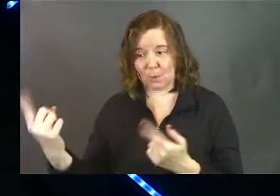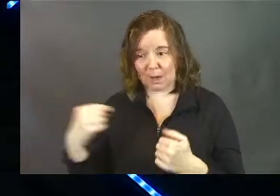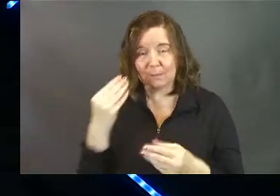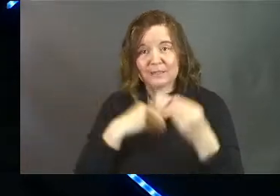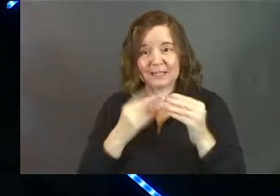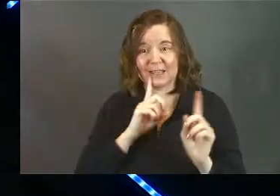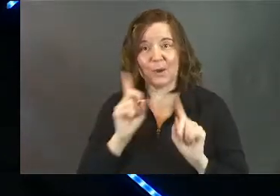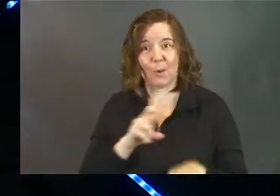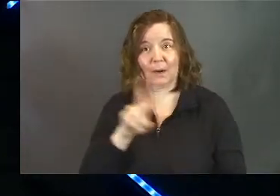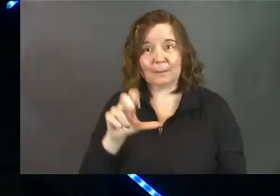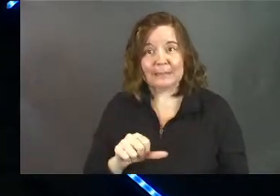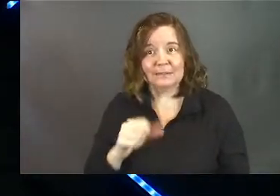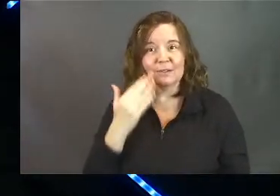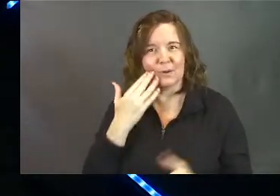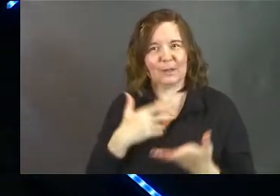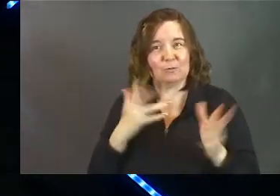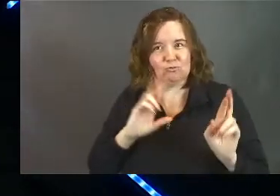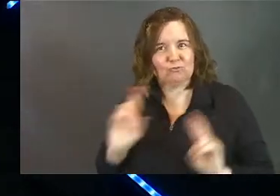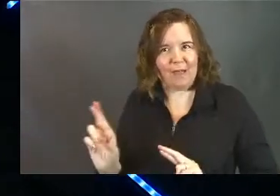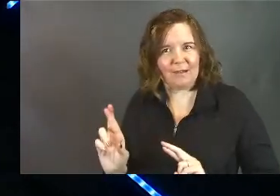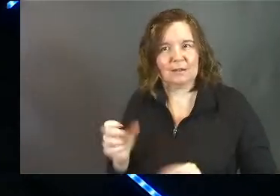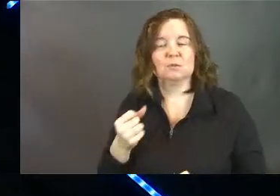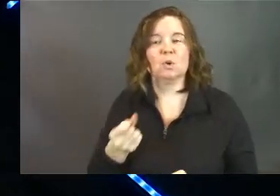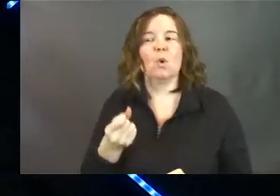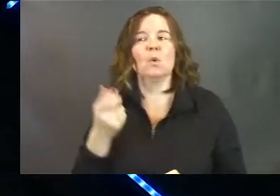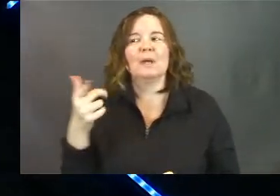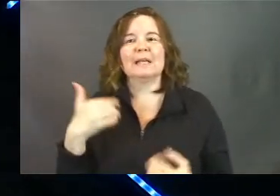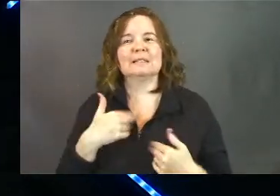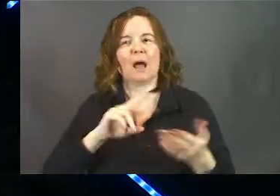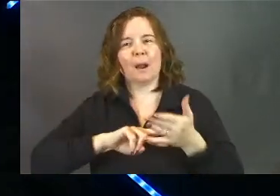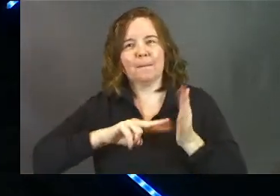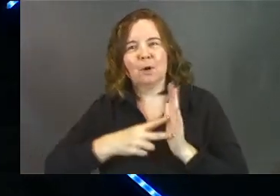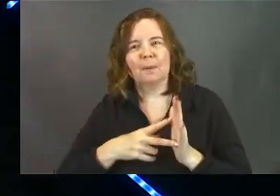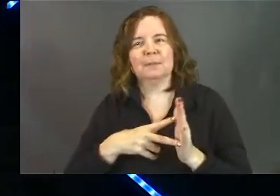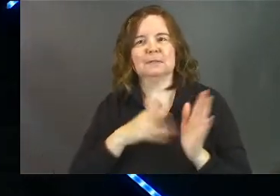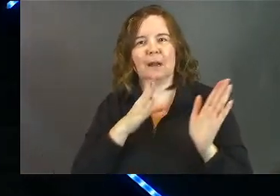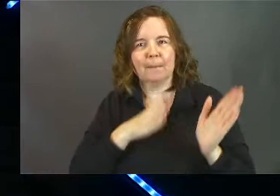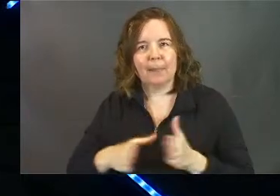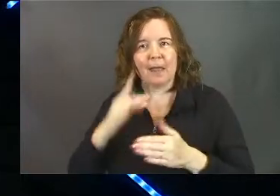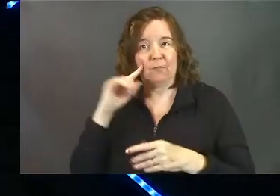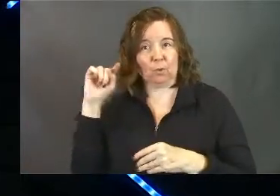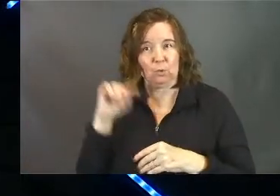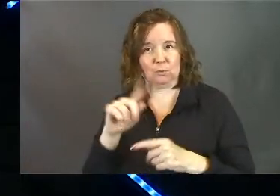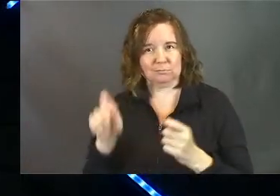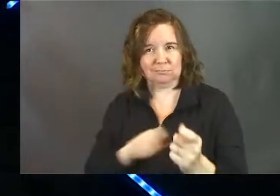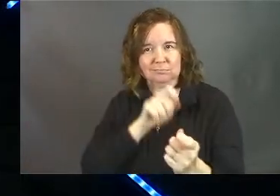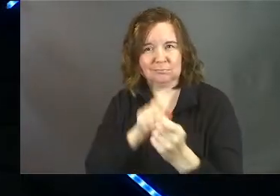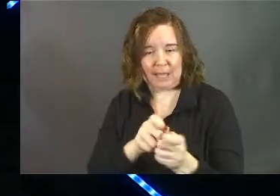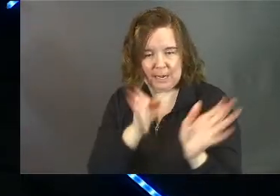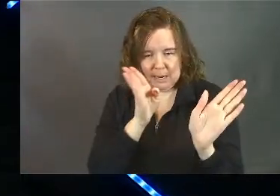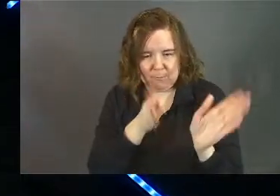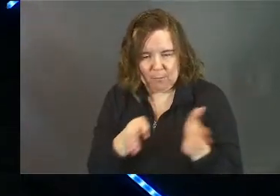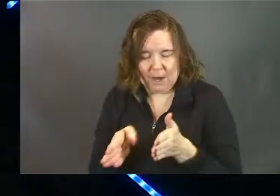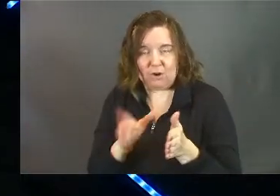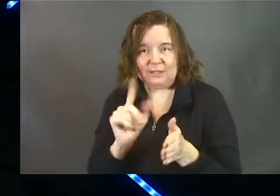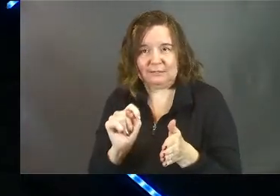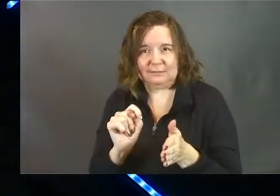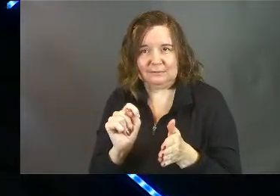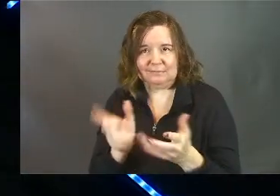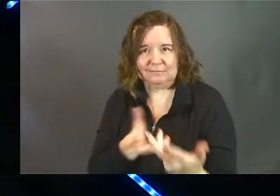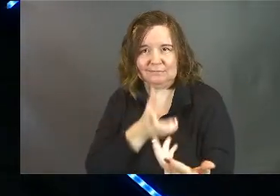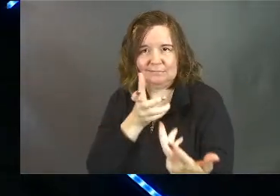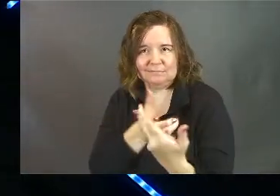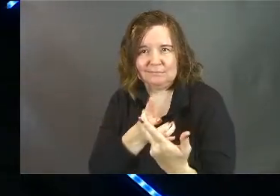dinner, he ordered pizza, you know? He was ready. And so he's got a purpose and a plan for you, and he's prepared it. So